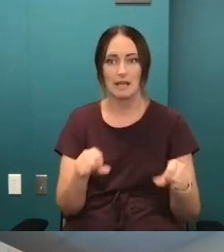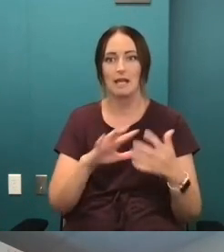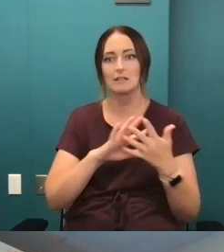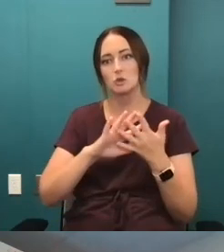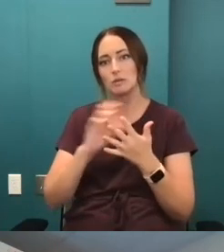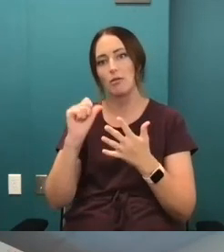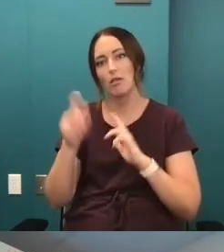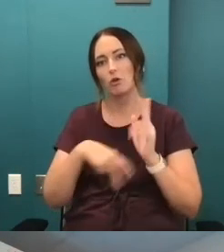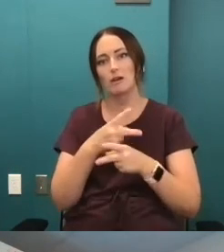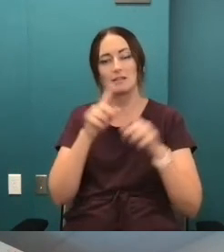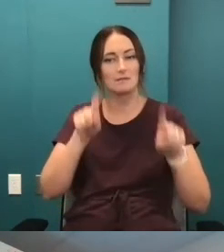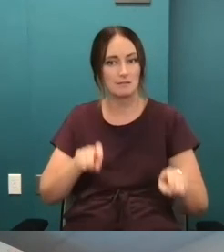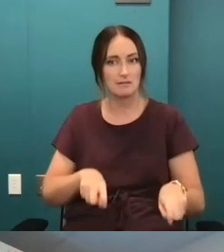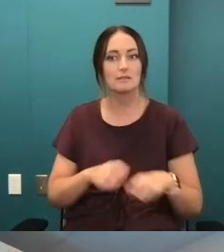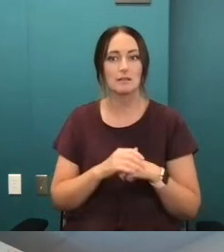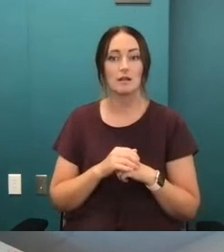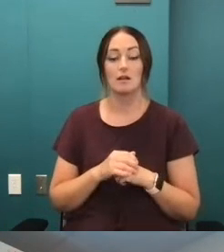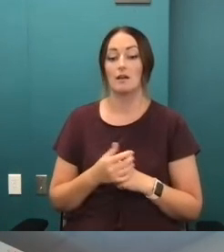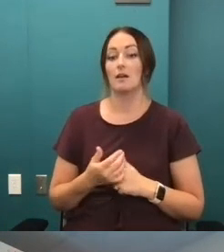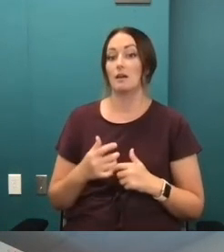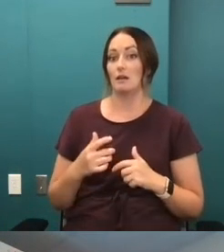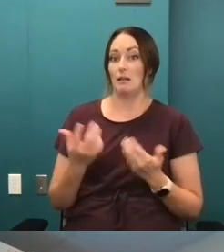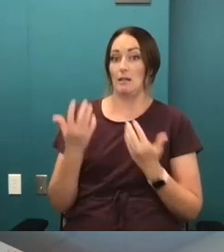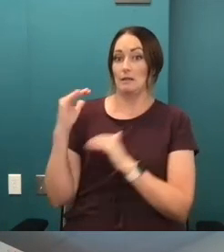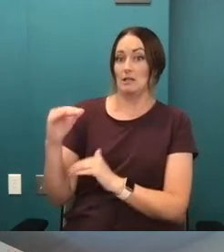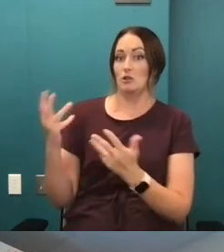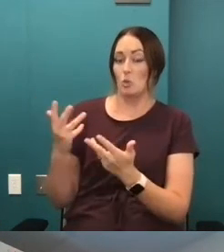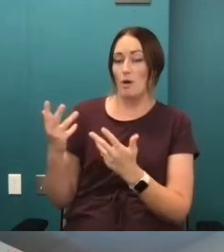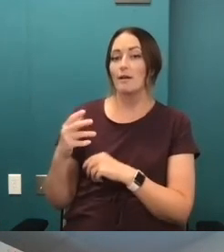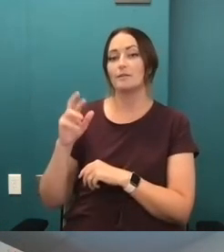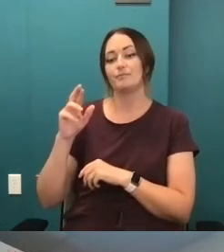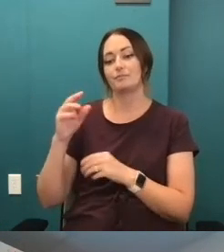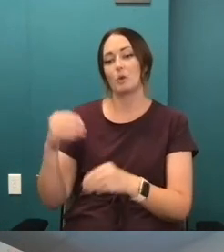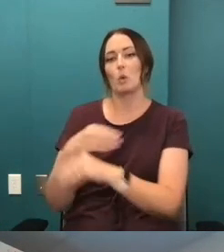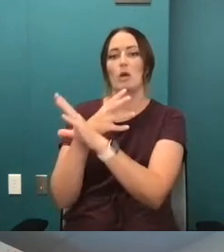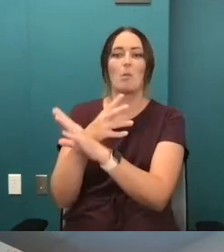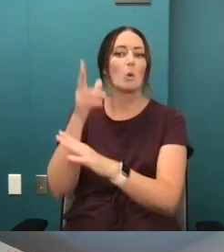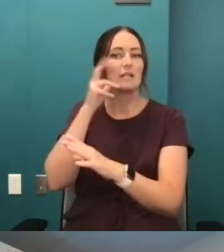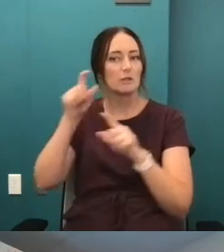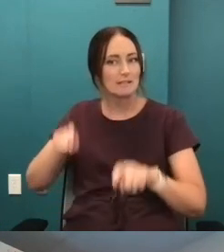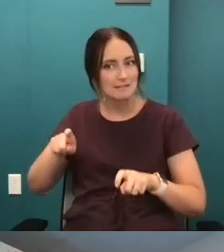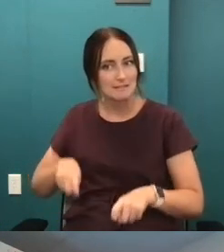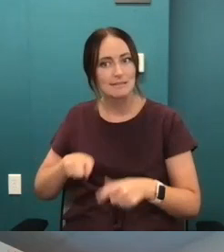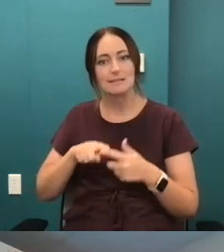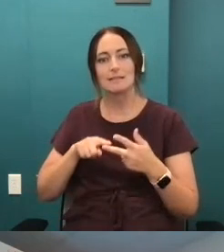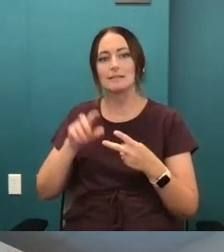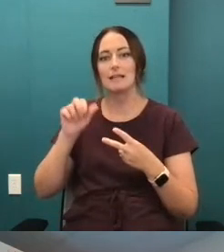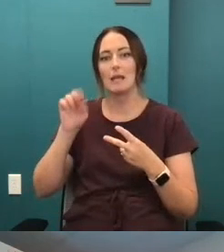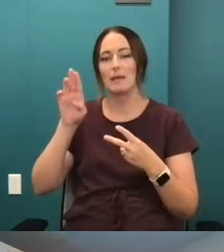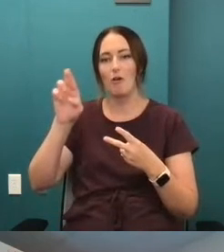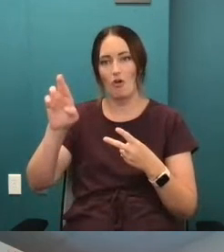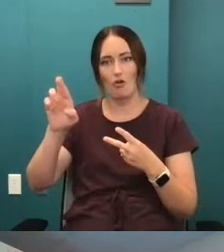tests. What we can't do at this time is remote hearing testing, remote ABRs, unless we have a trained technician on the other